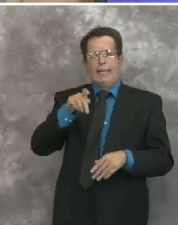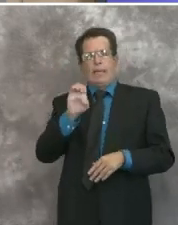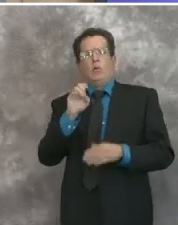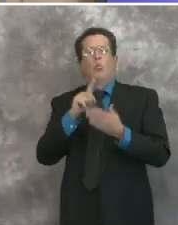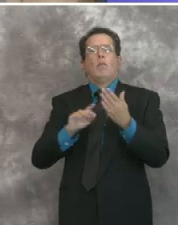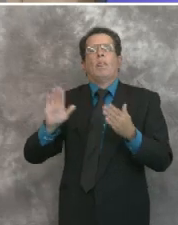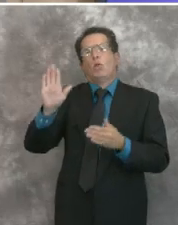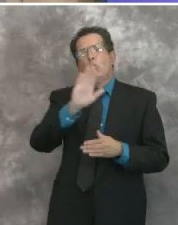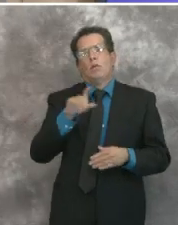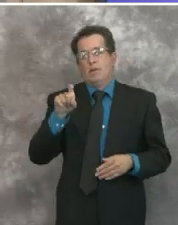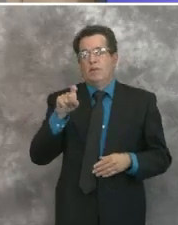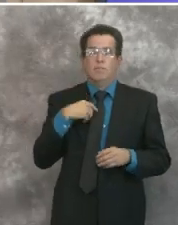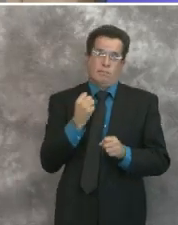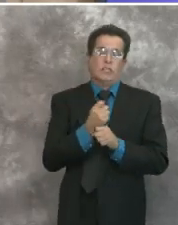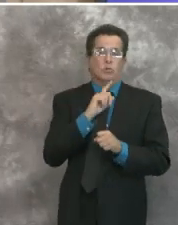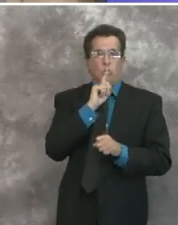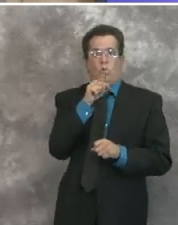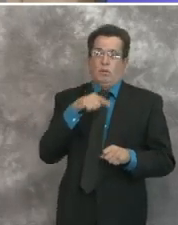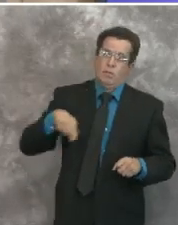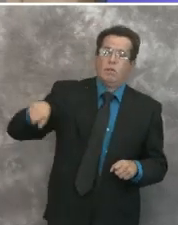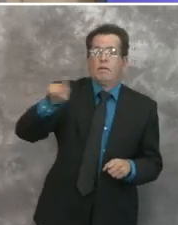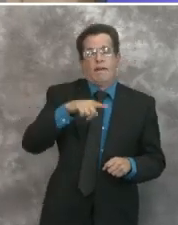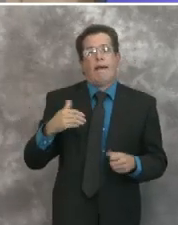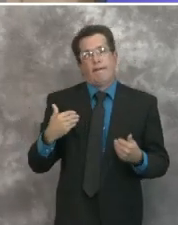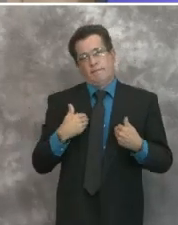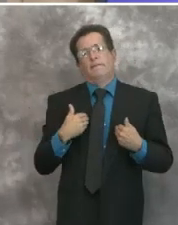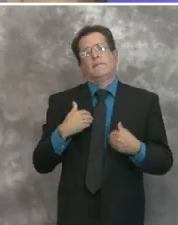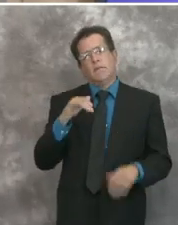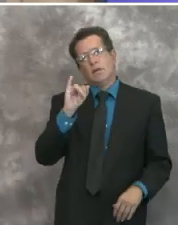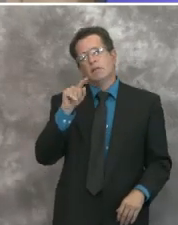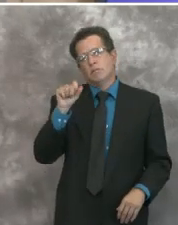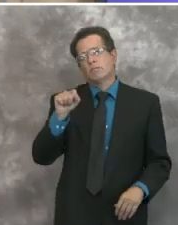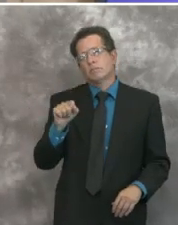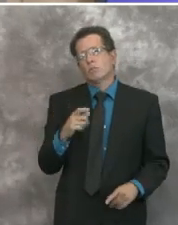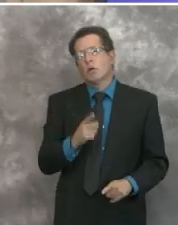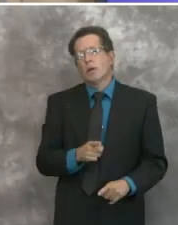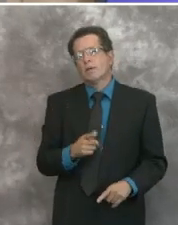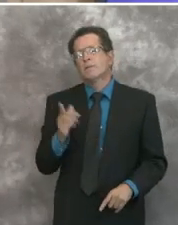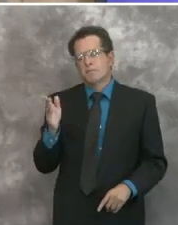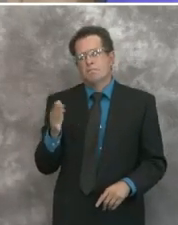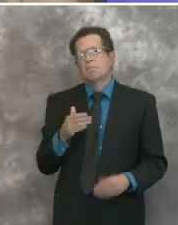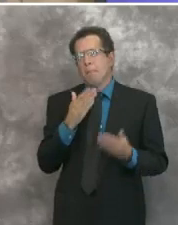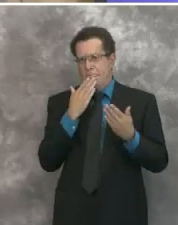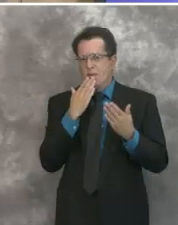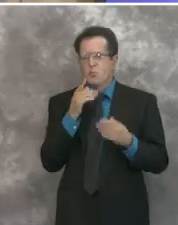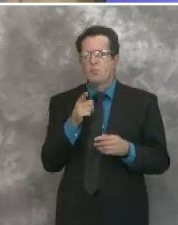that they have that. Thank you. Great, thanks very much.